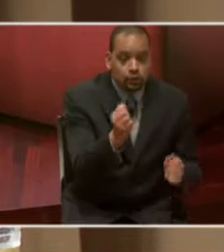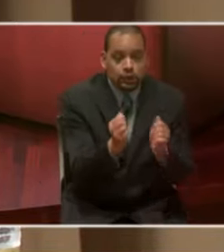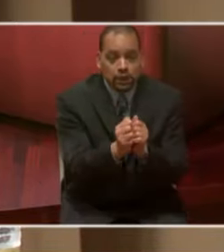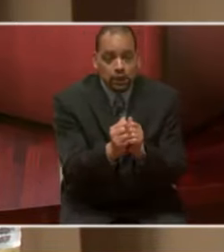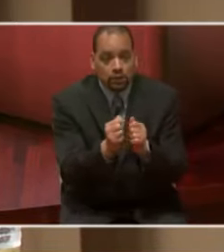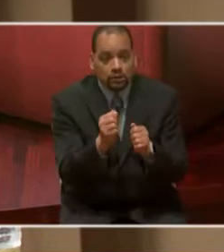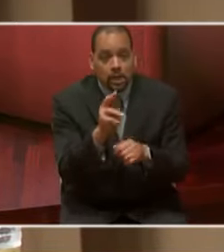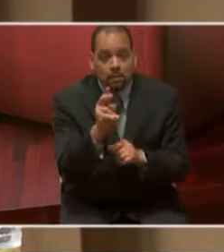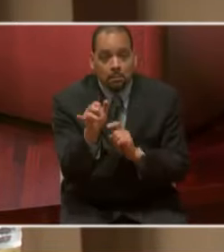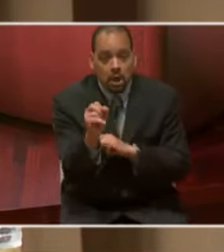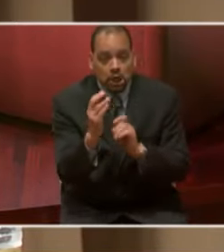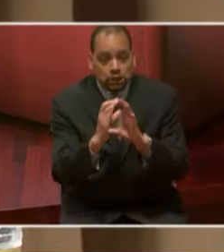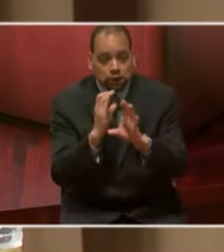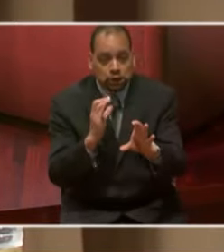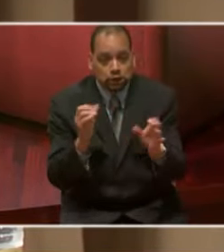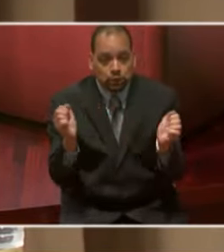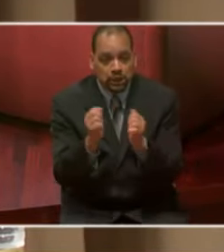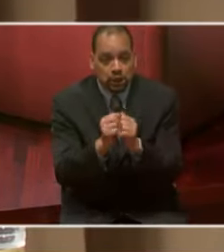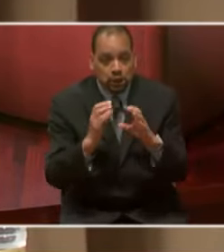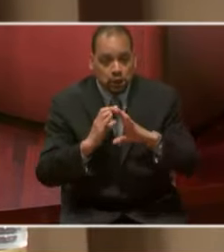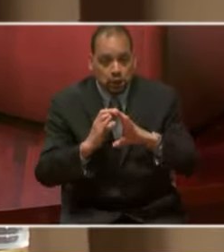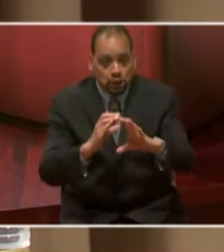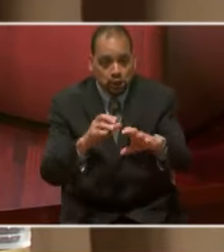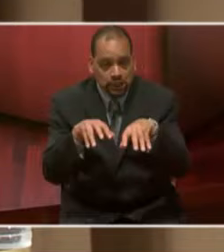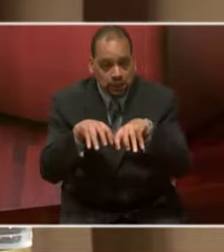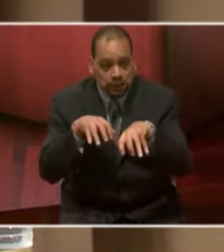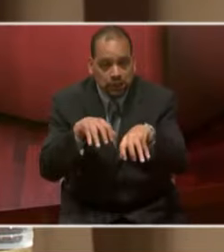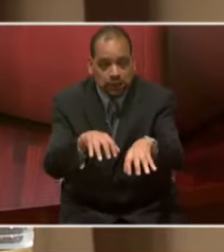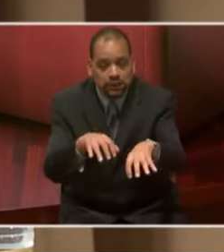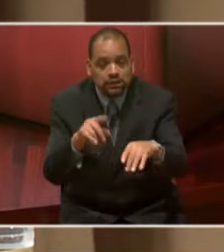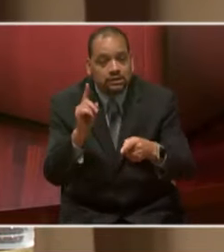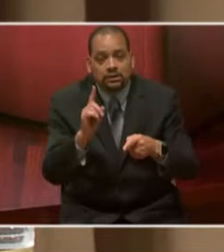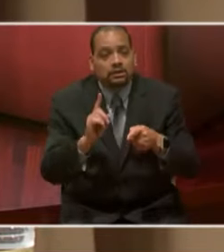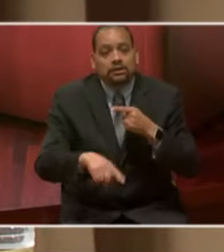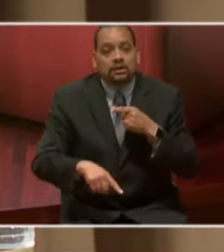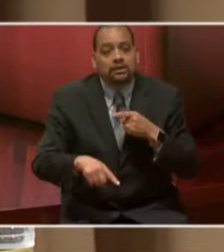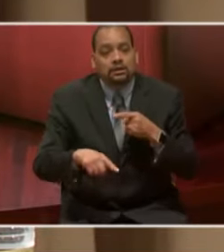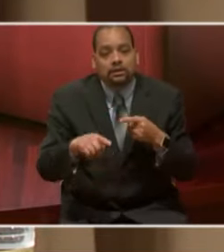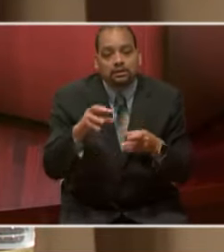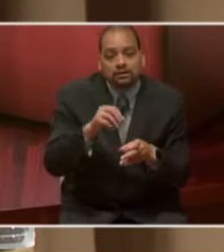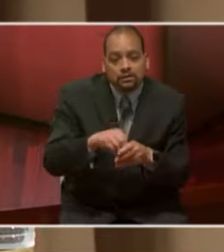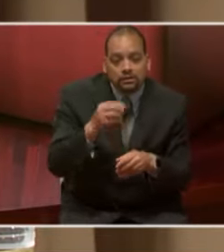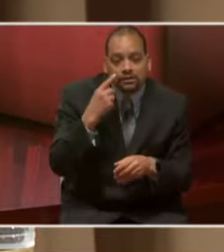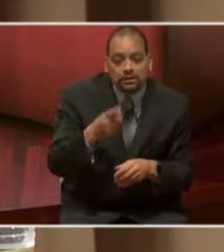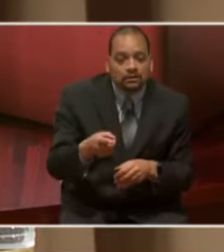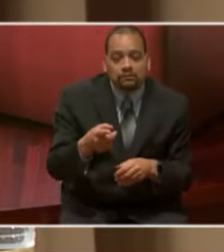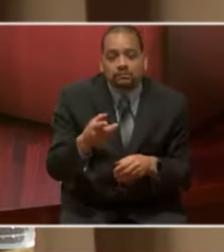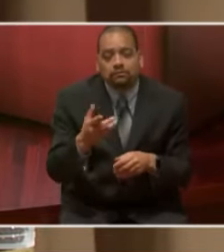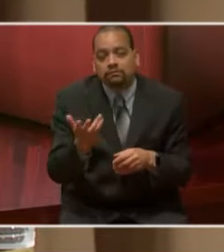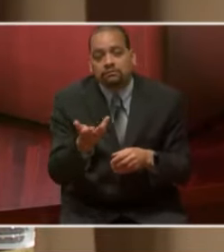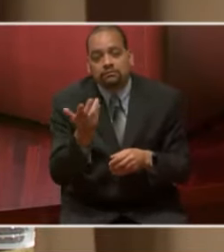this man said to me, he said, Mr. Lewis, I'm one of the people that beat you.